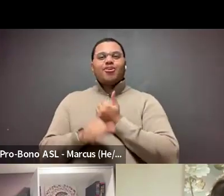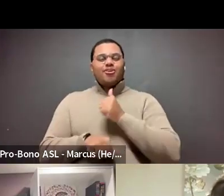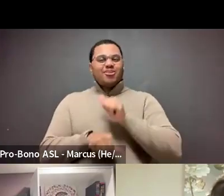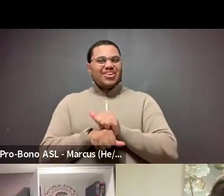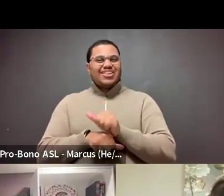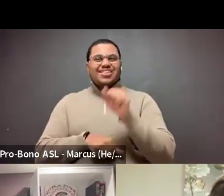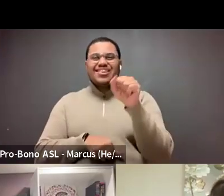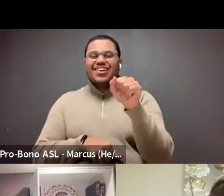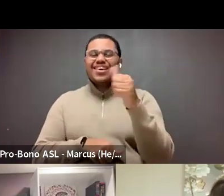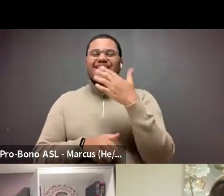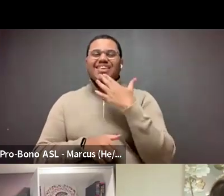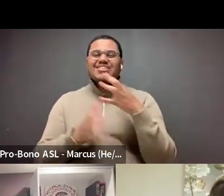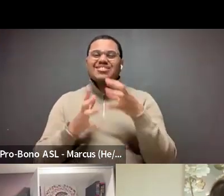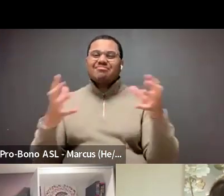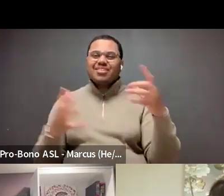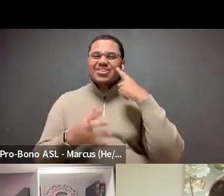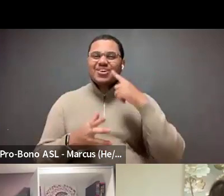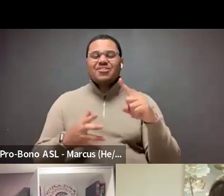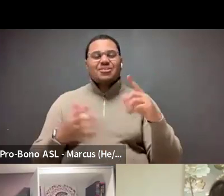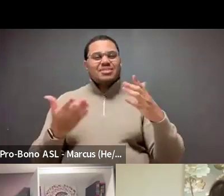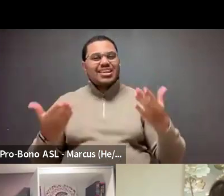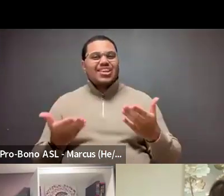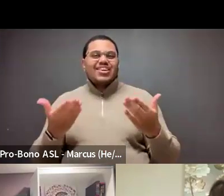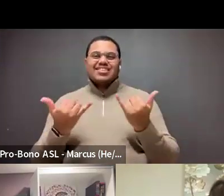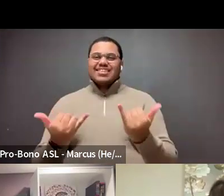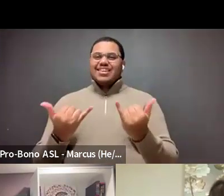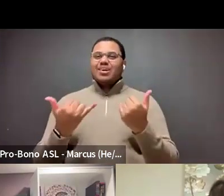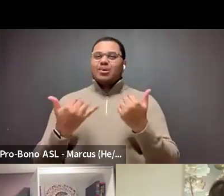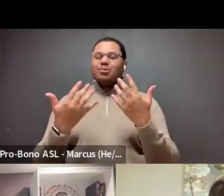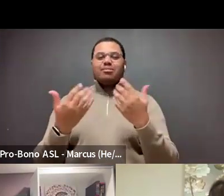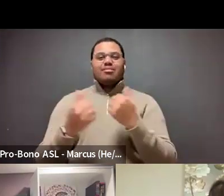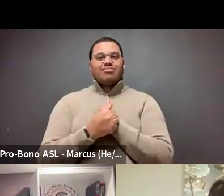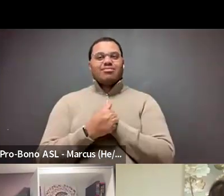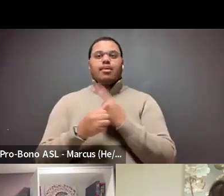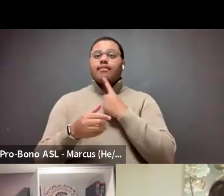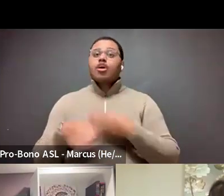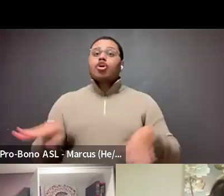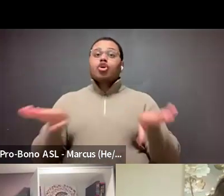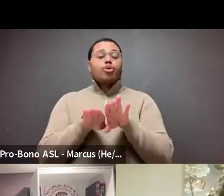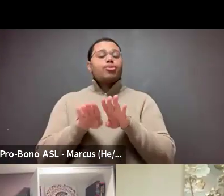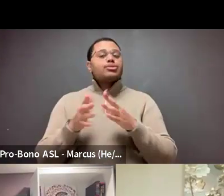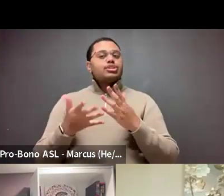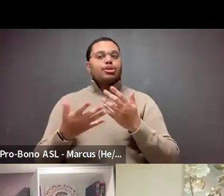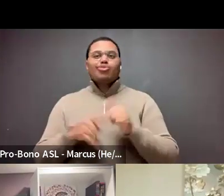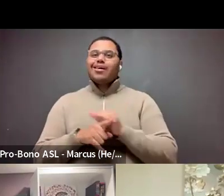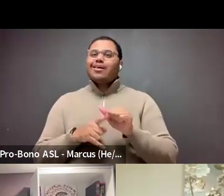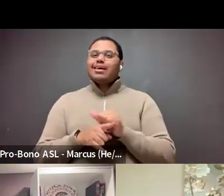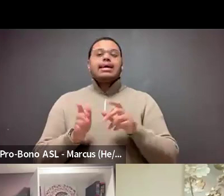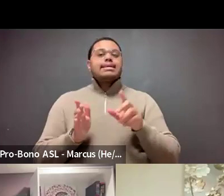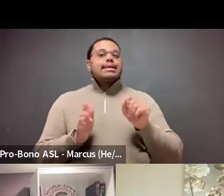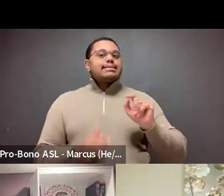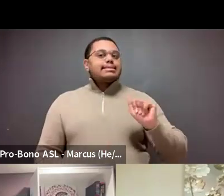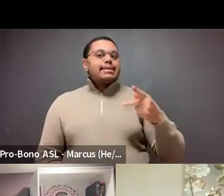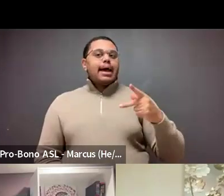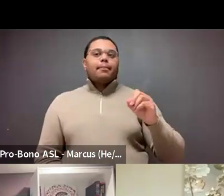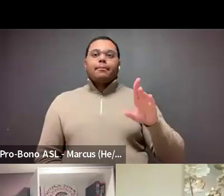thank you so much for being here today. We would love to just go through the same closing practice with you and tap out with you together, if